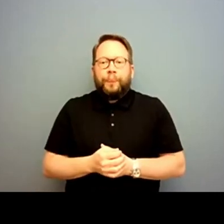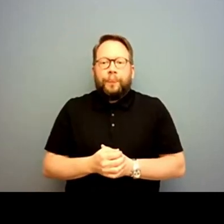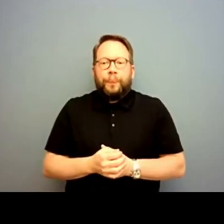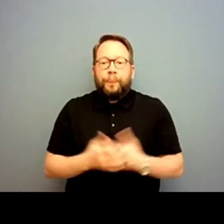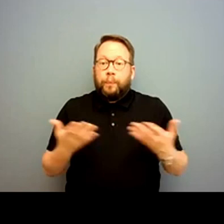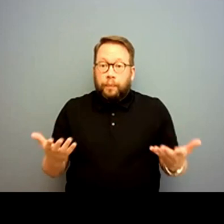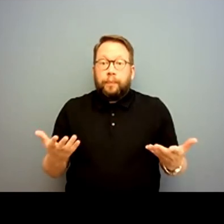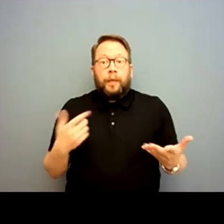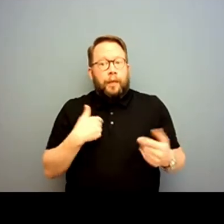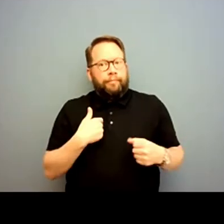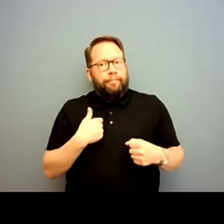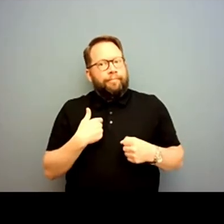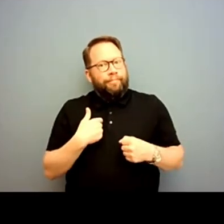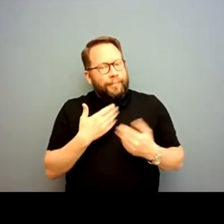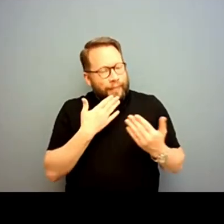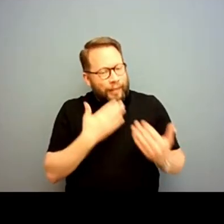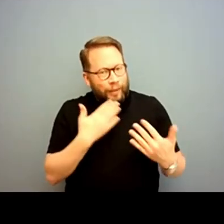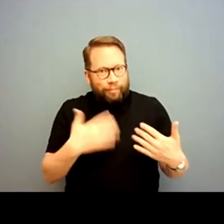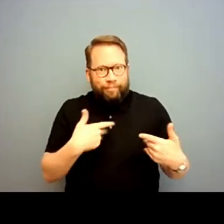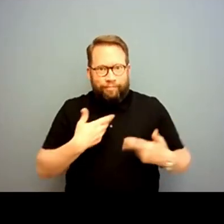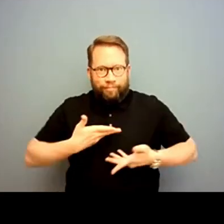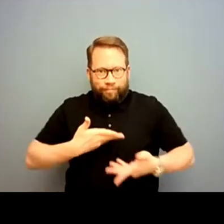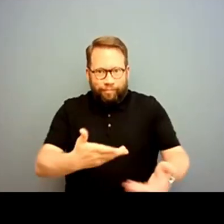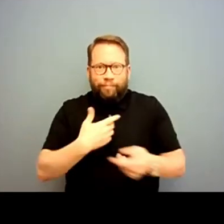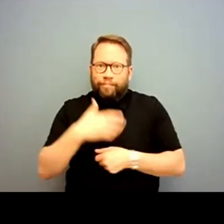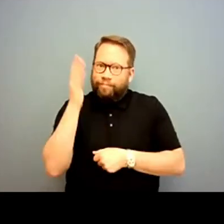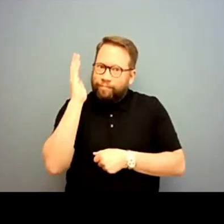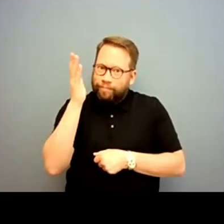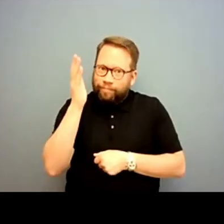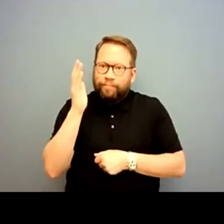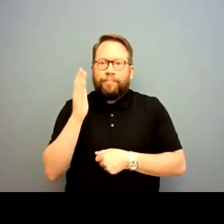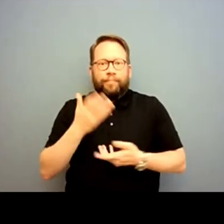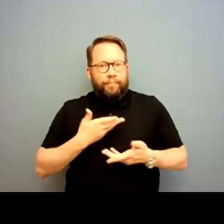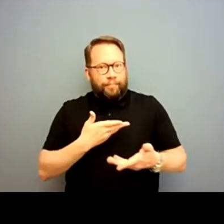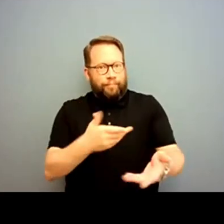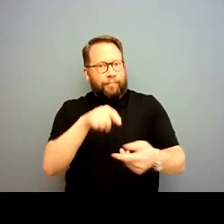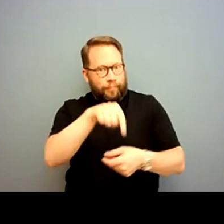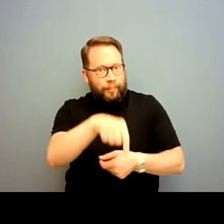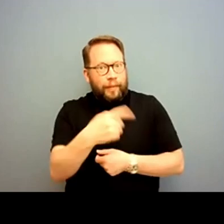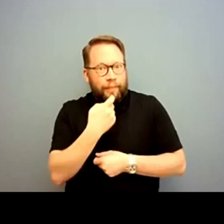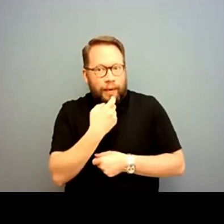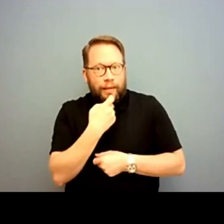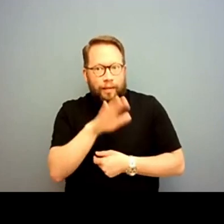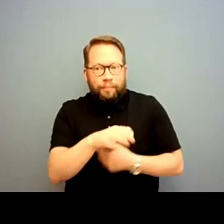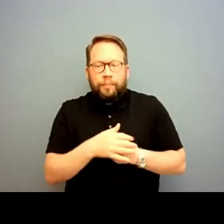to thank the Finnish presidency for placing the Indigenous people's rights high on the presidency's agenda.